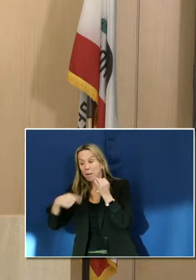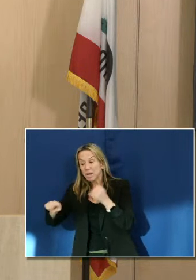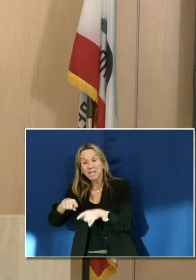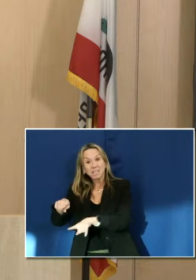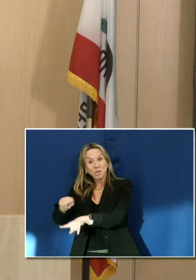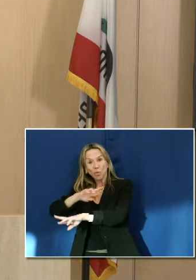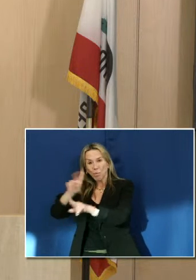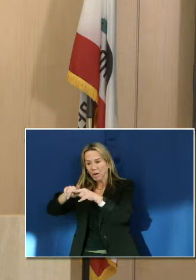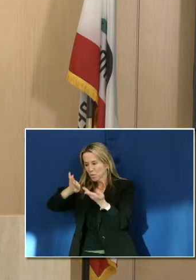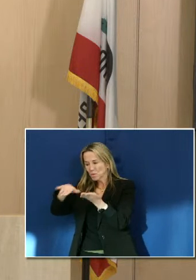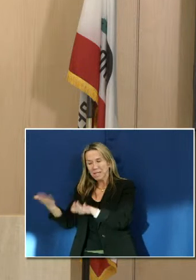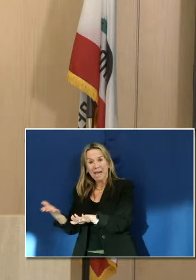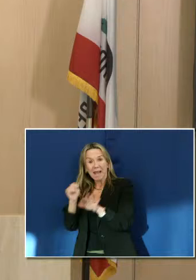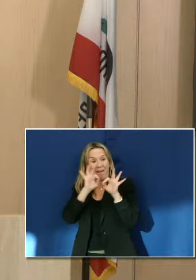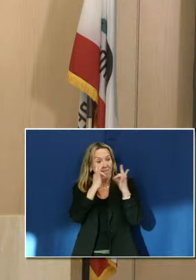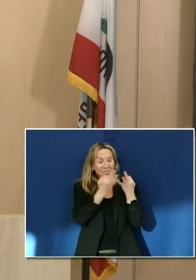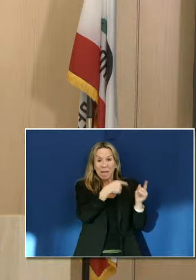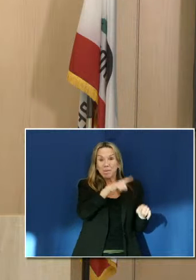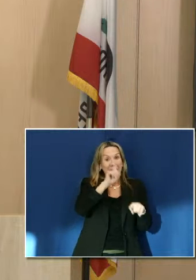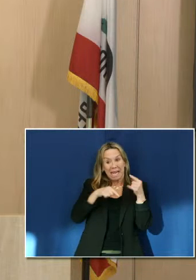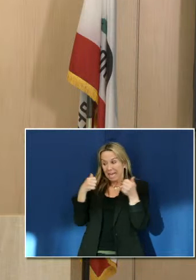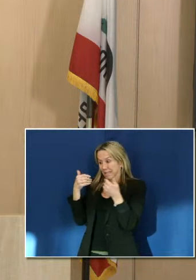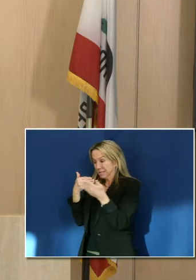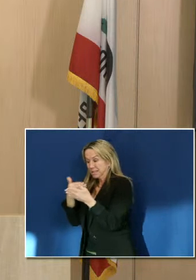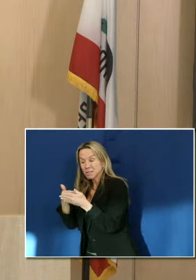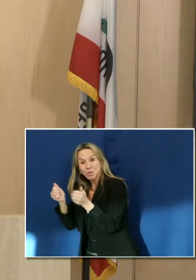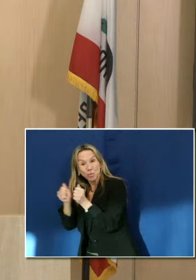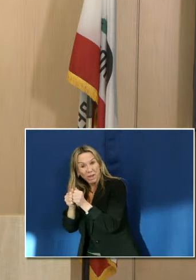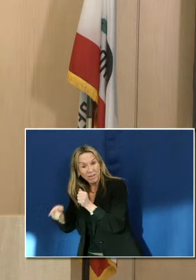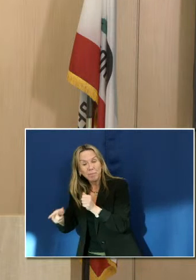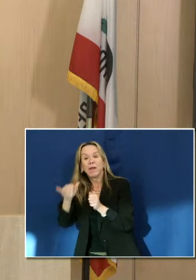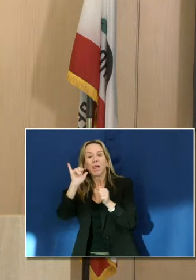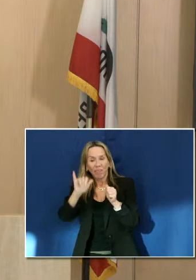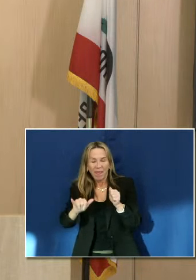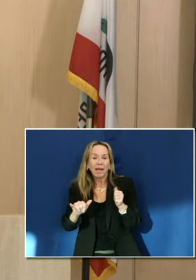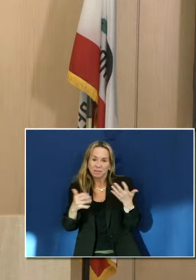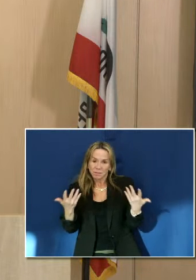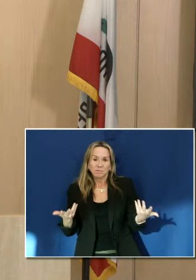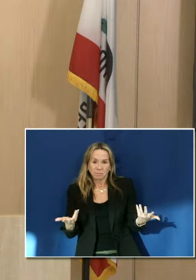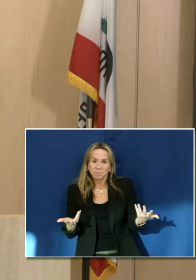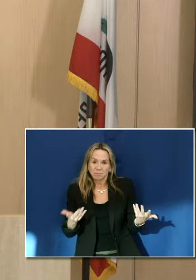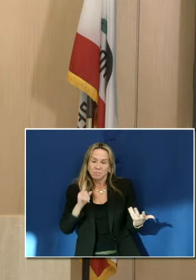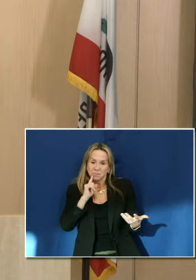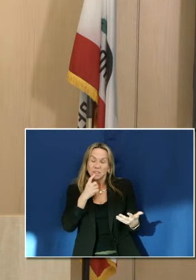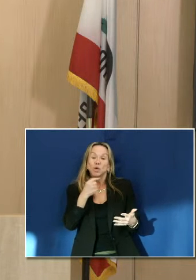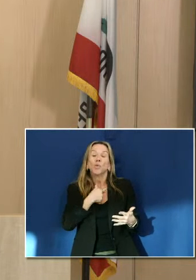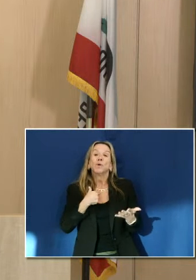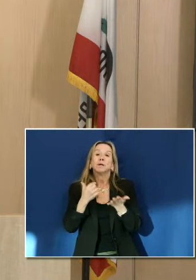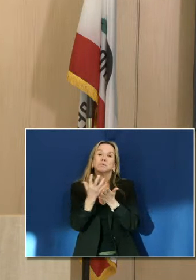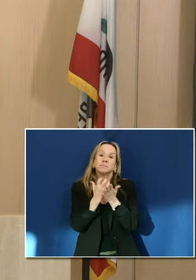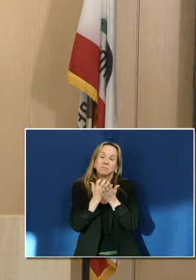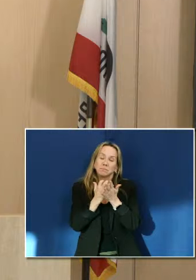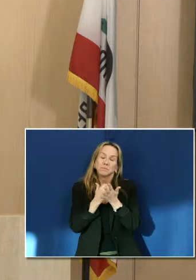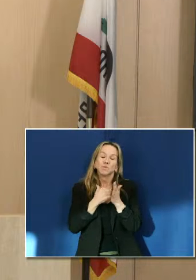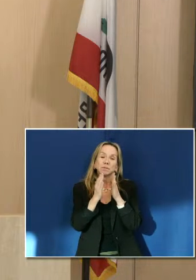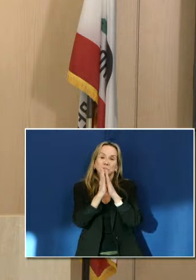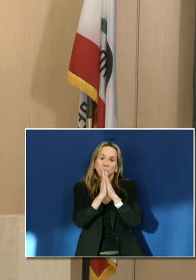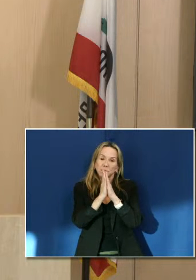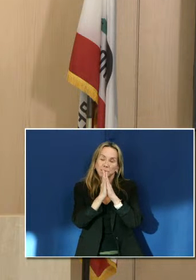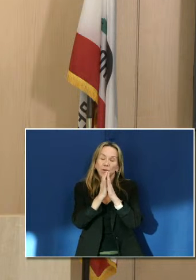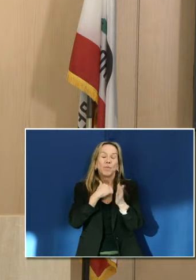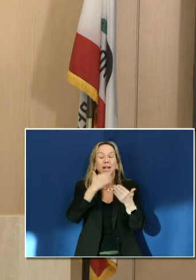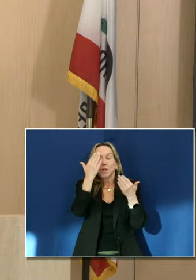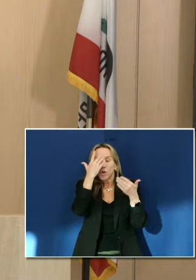they can't be there with. That's what a pain is. So our hope, our plea to our community is this. We know you've sacrificed so